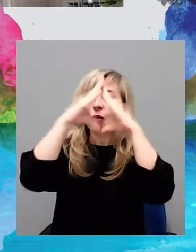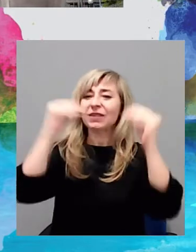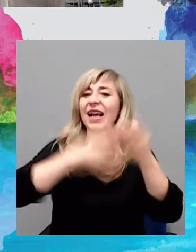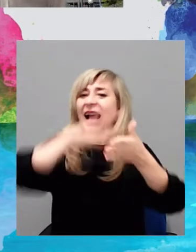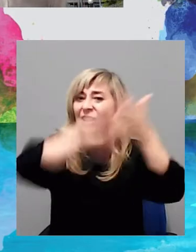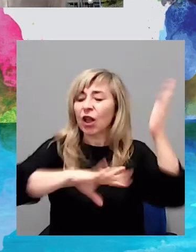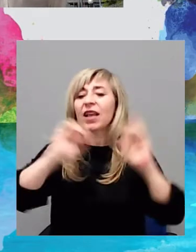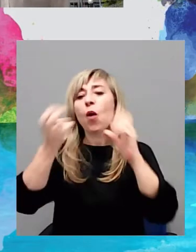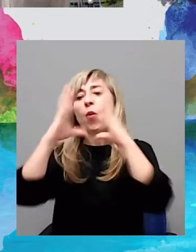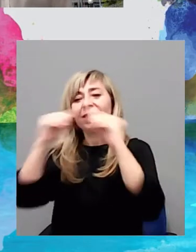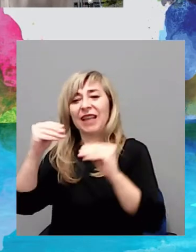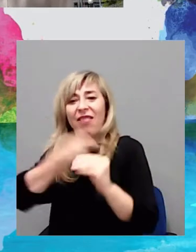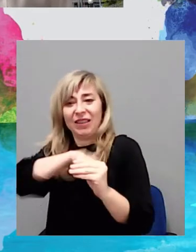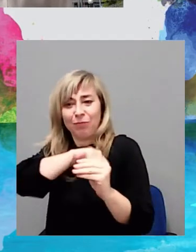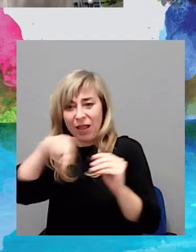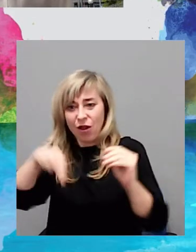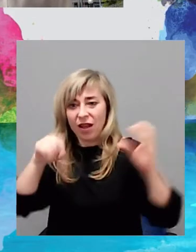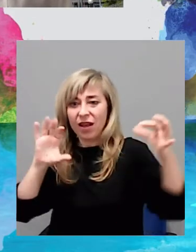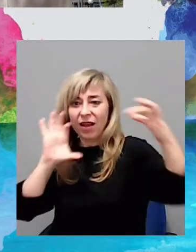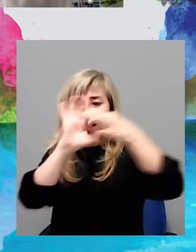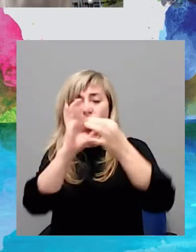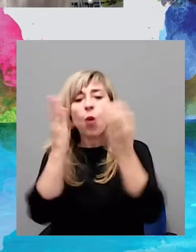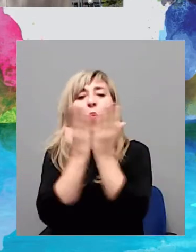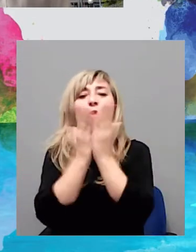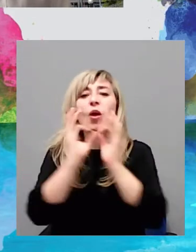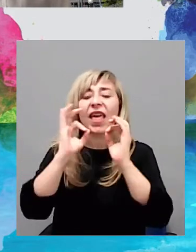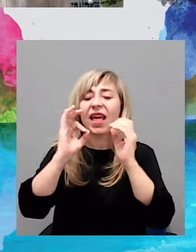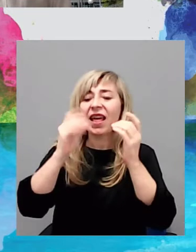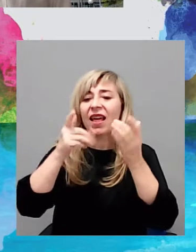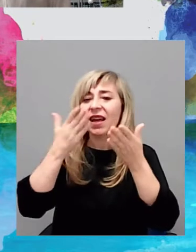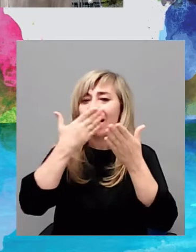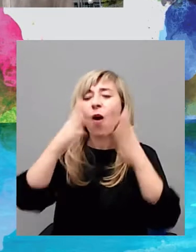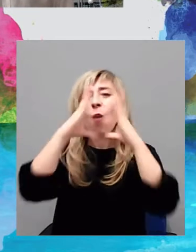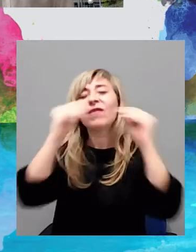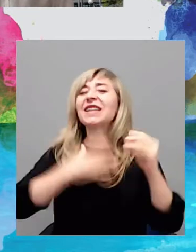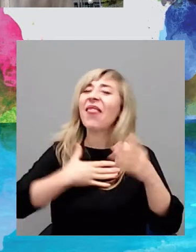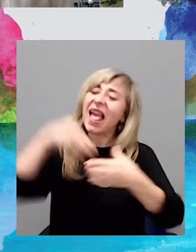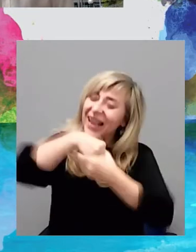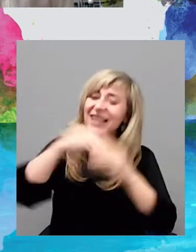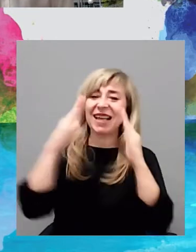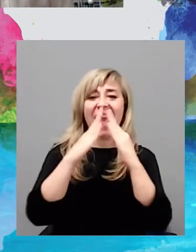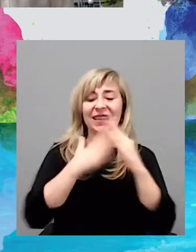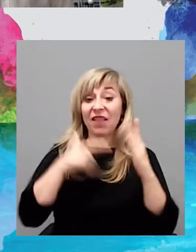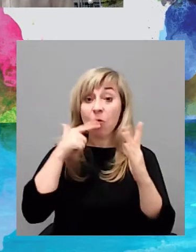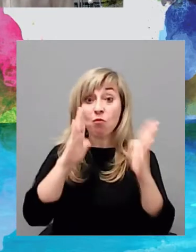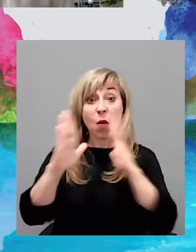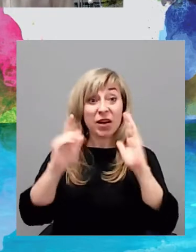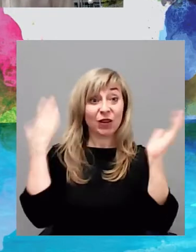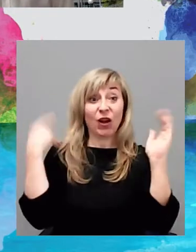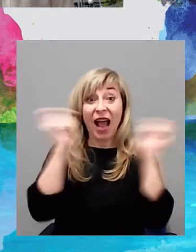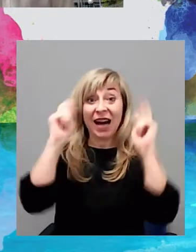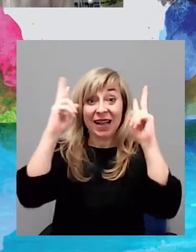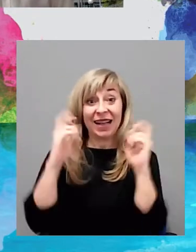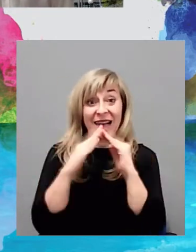in Catalonia and another Spanish university, they selected the courses for the channel for the university at